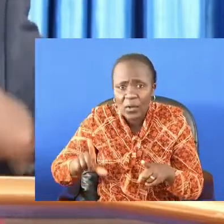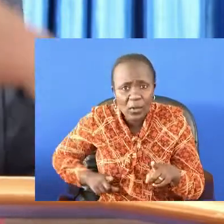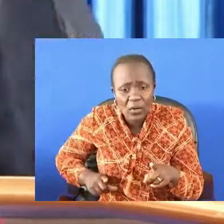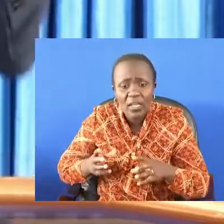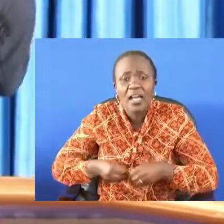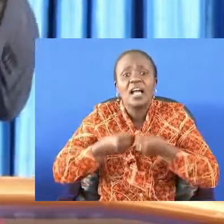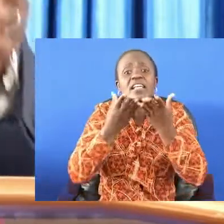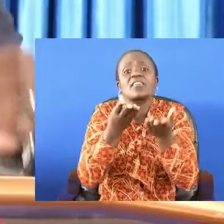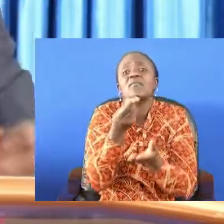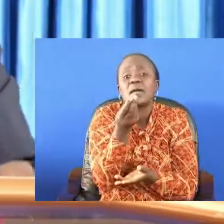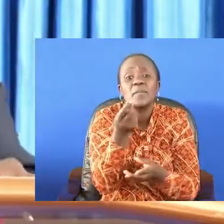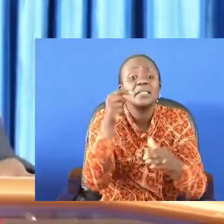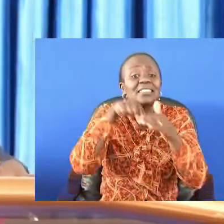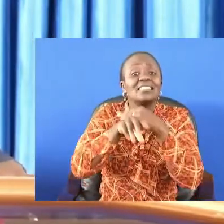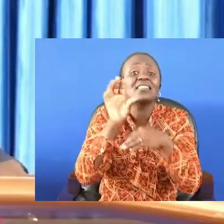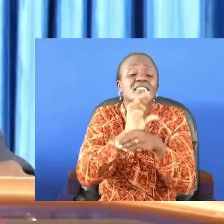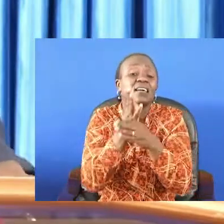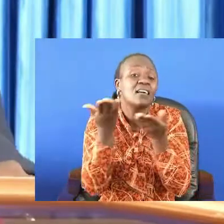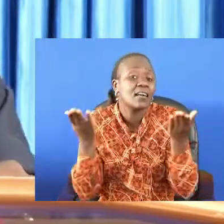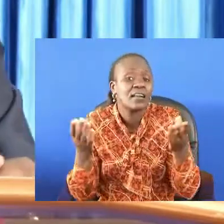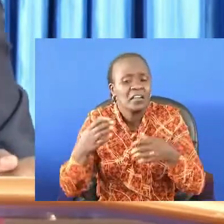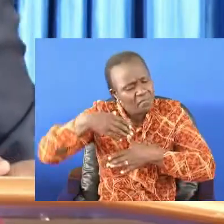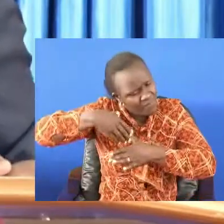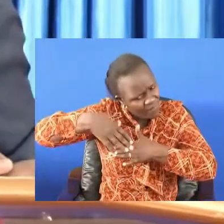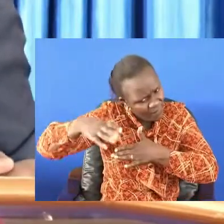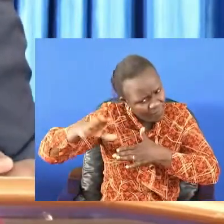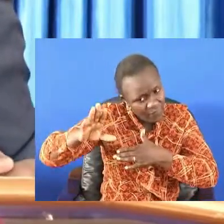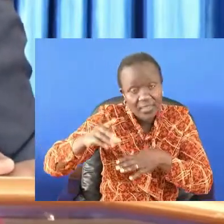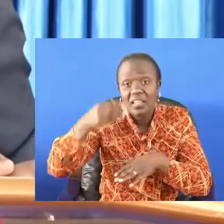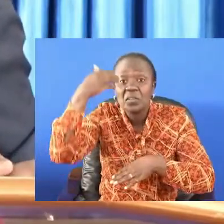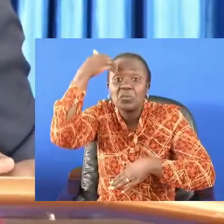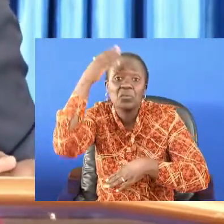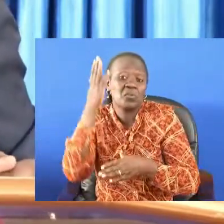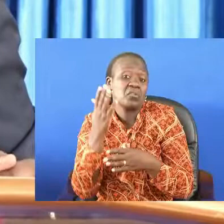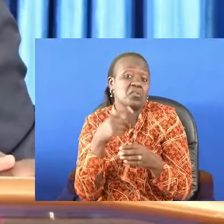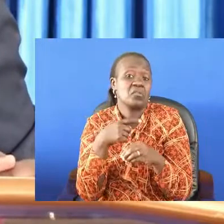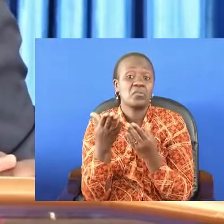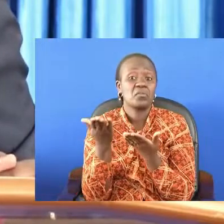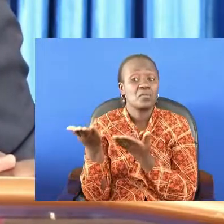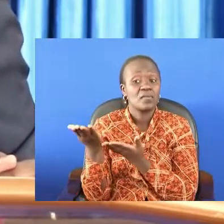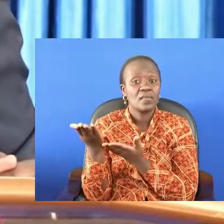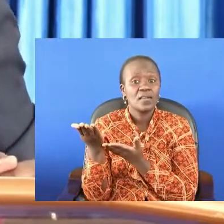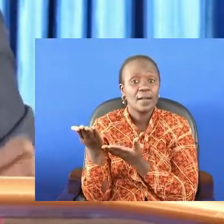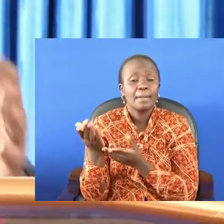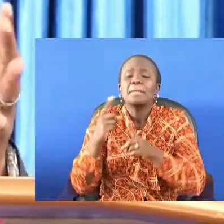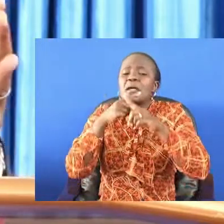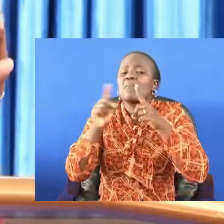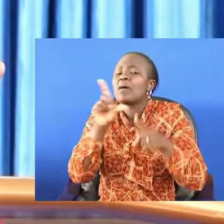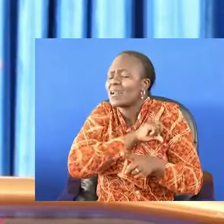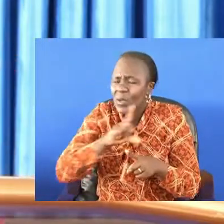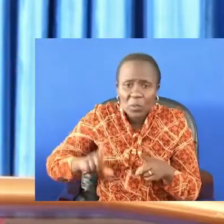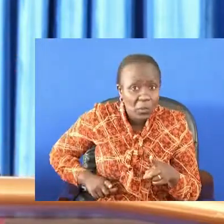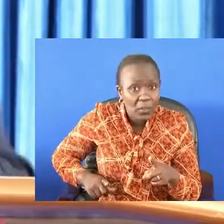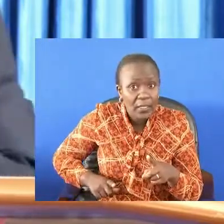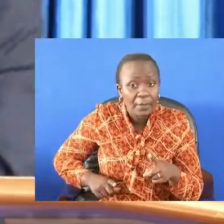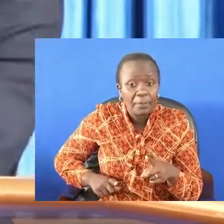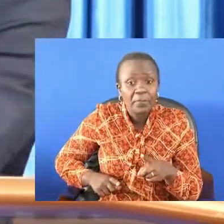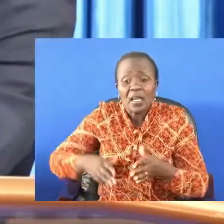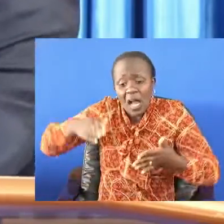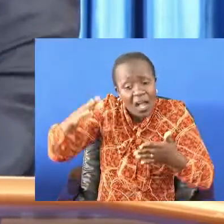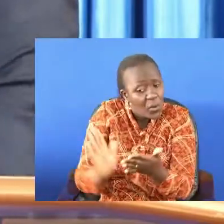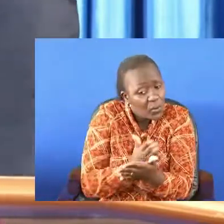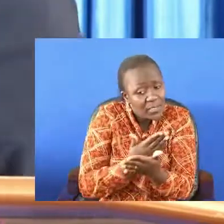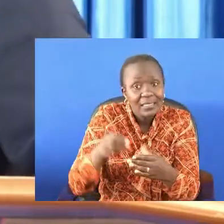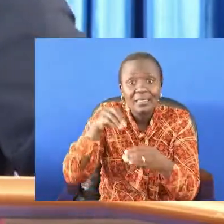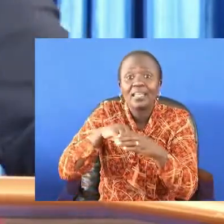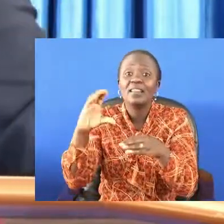I gave my money to the church. Get away from here, I did not know you. But Lord, I was singing